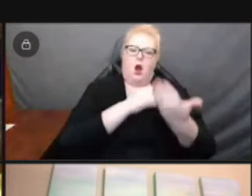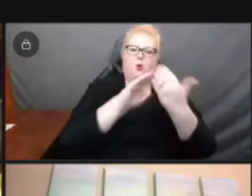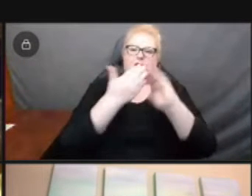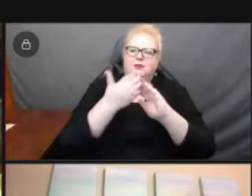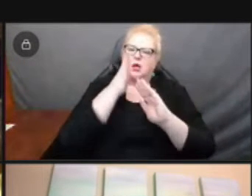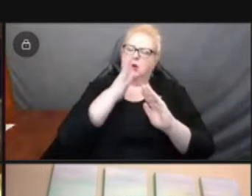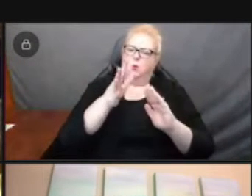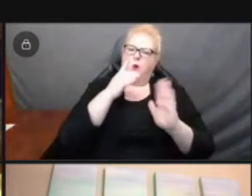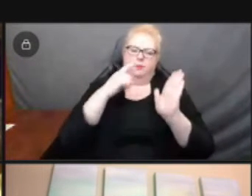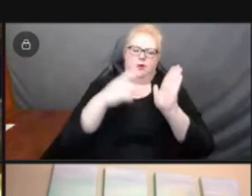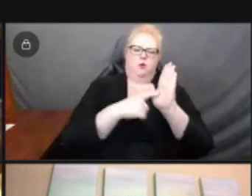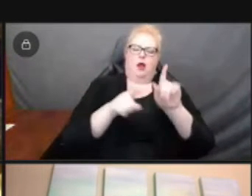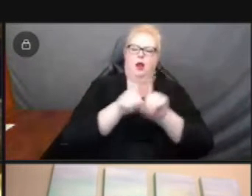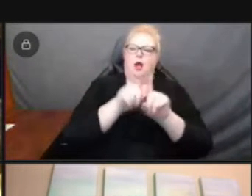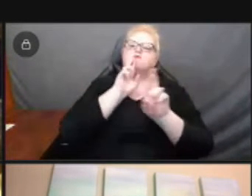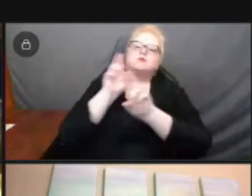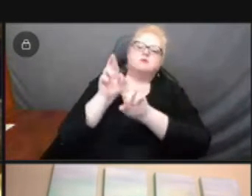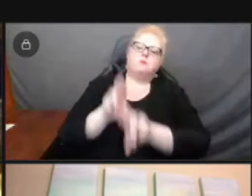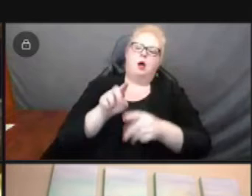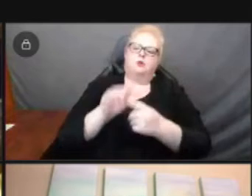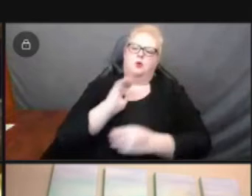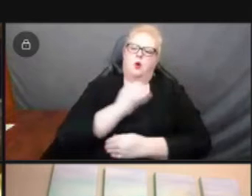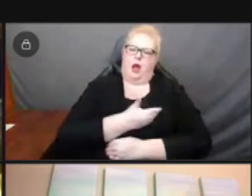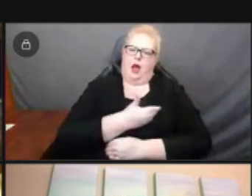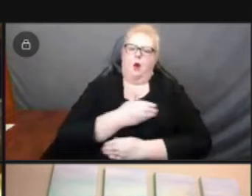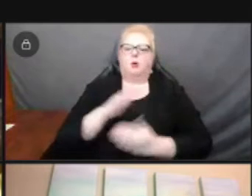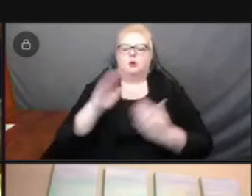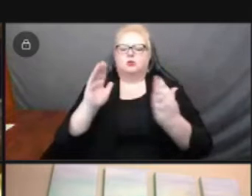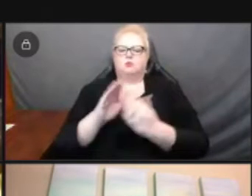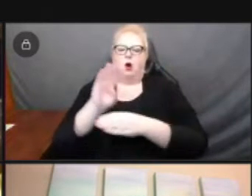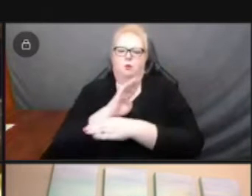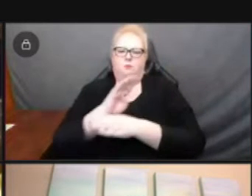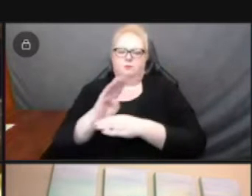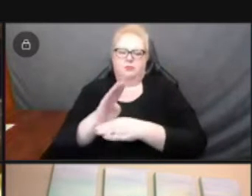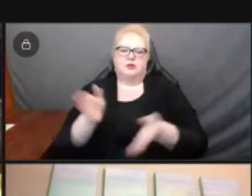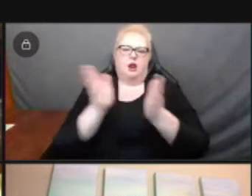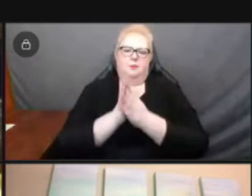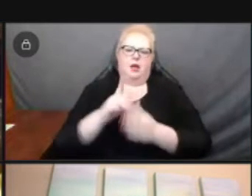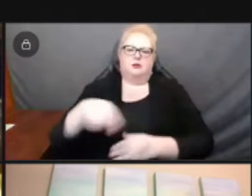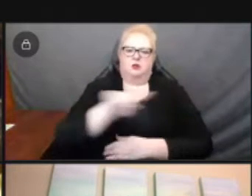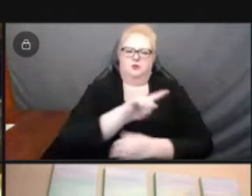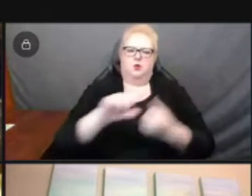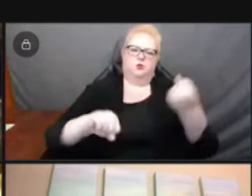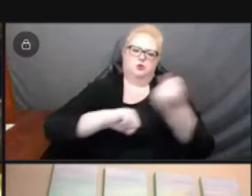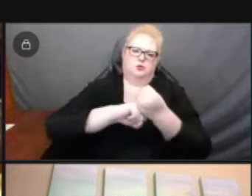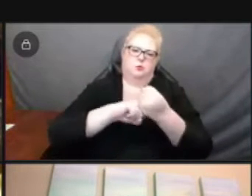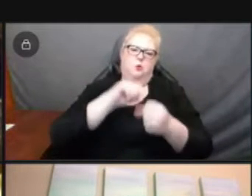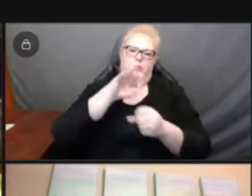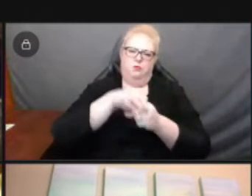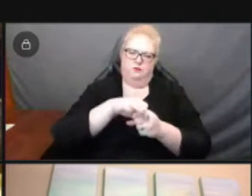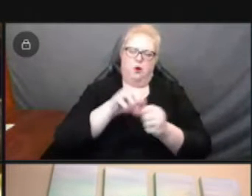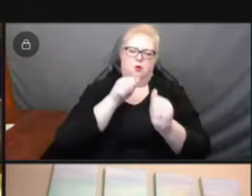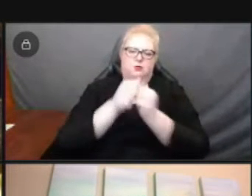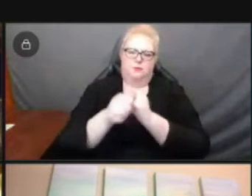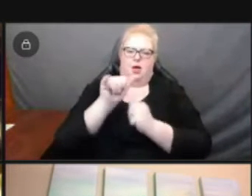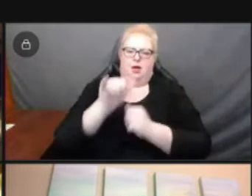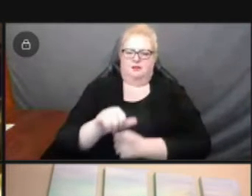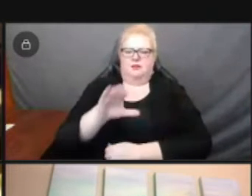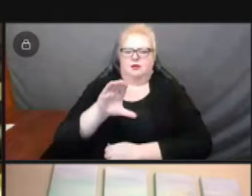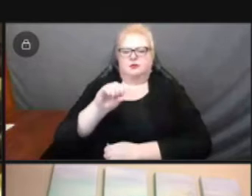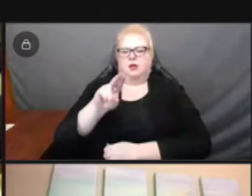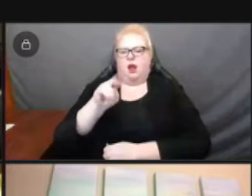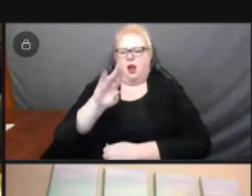businesses. So with that, I ask my colleagues for a favorable vote here tonight to pass this council through a